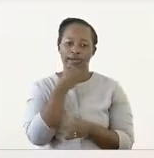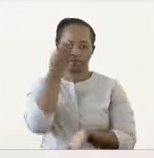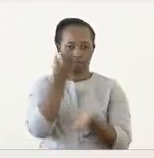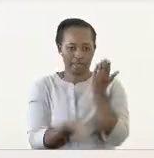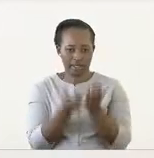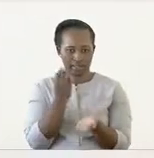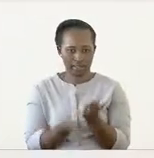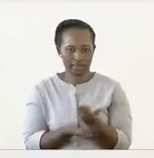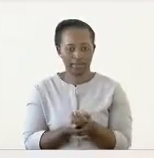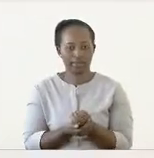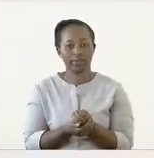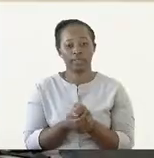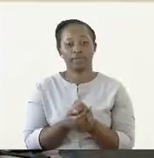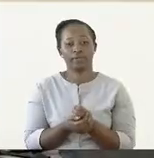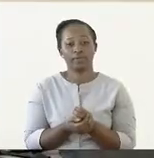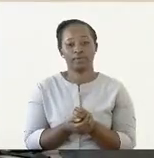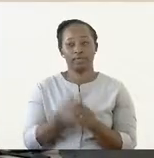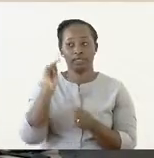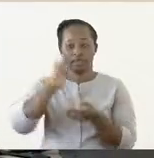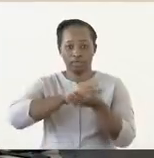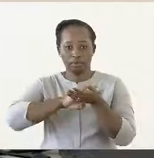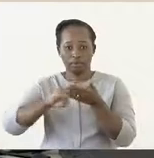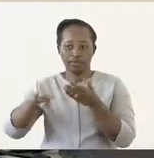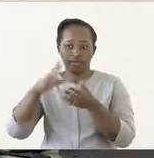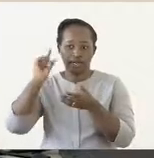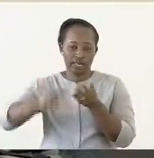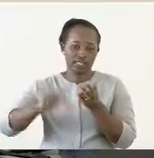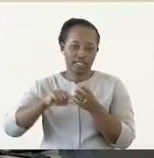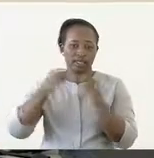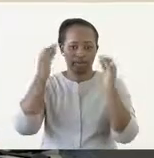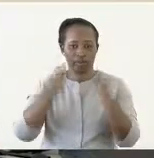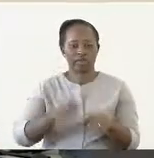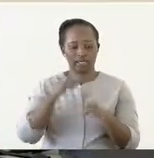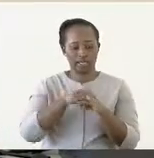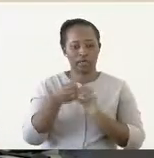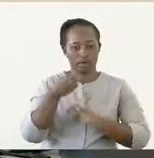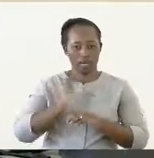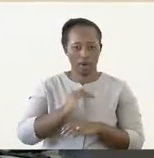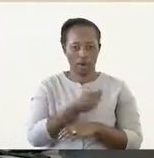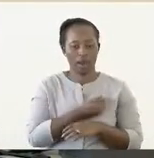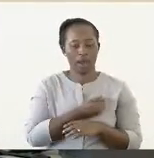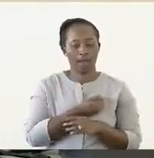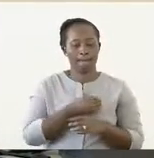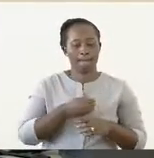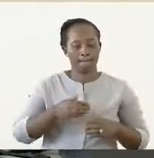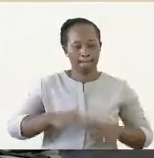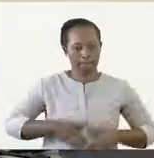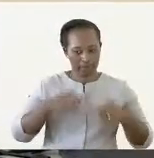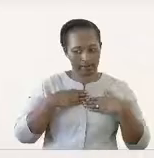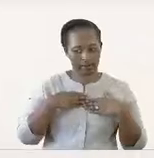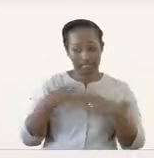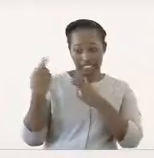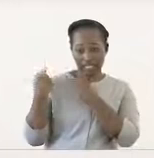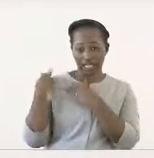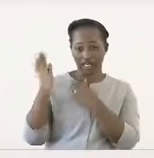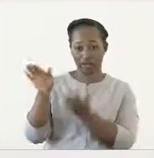excretory organ, it removes waste product from our body. The function of the kidney is to keep a concentration of